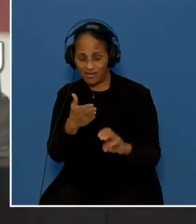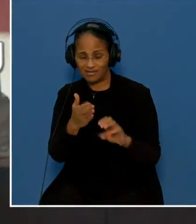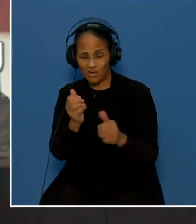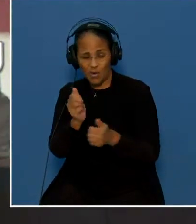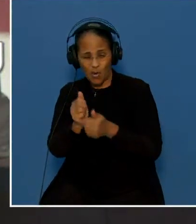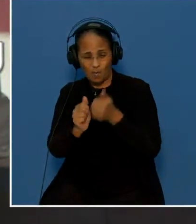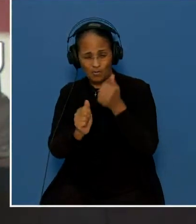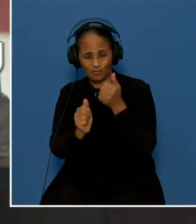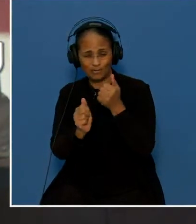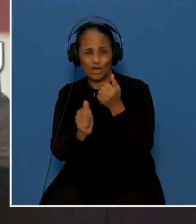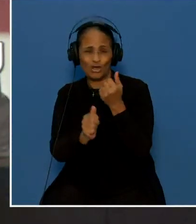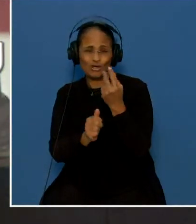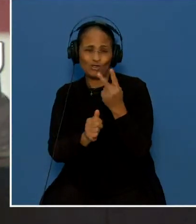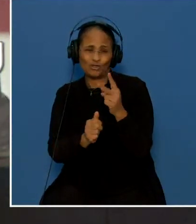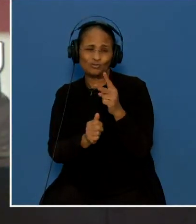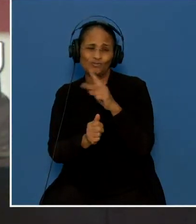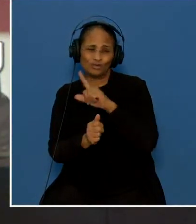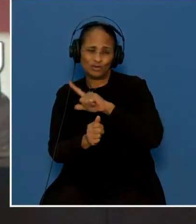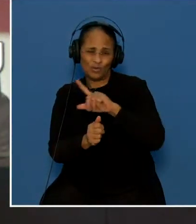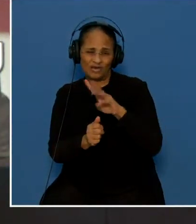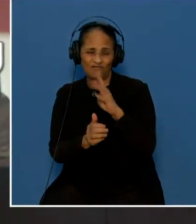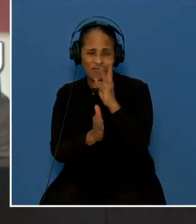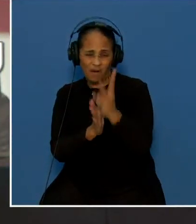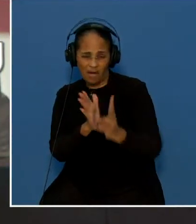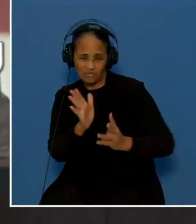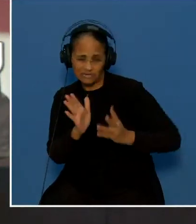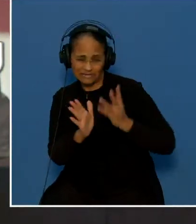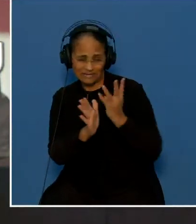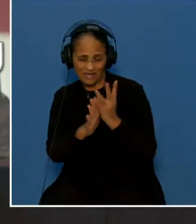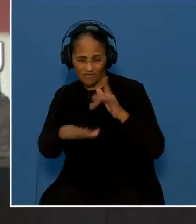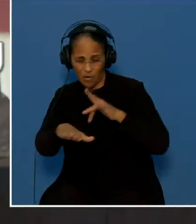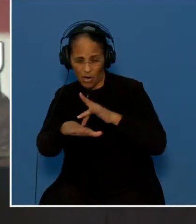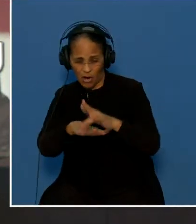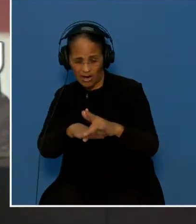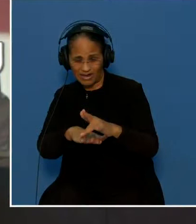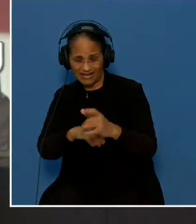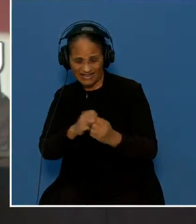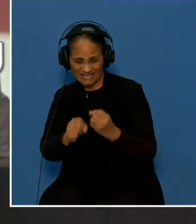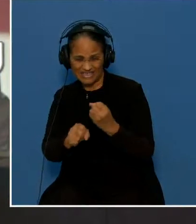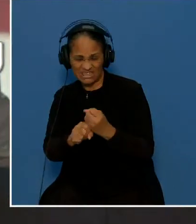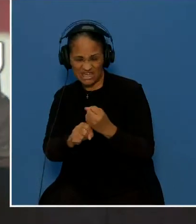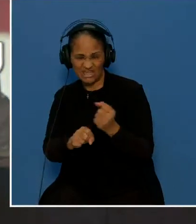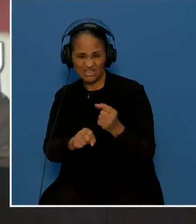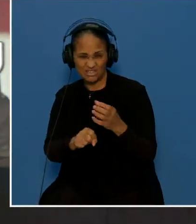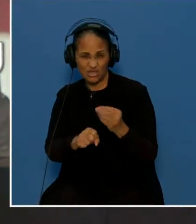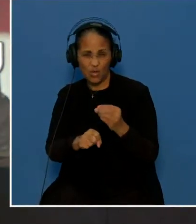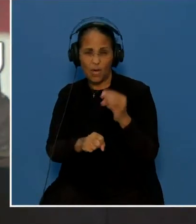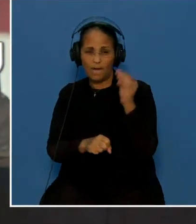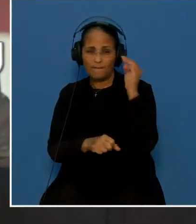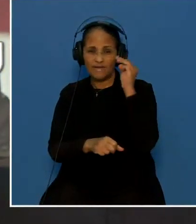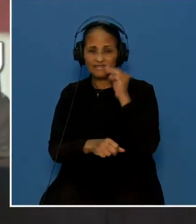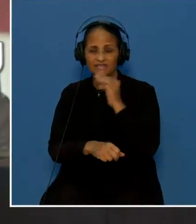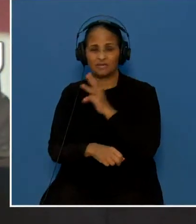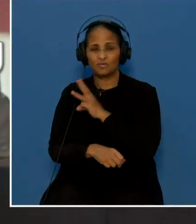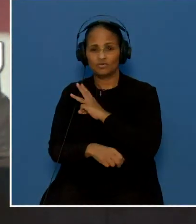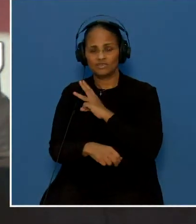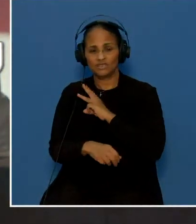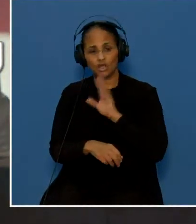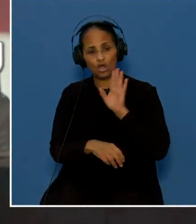almost 24 hours a day from earlier this year. So Minister Wilson and her